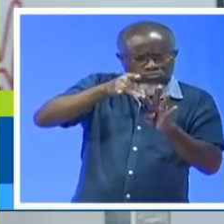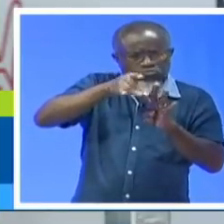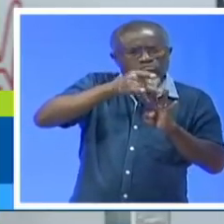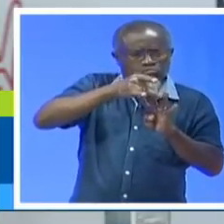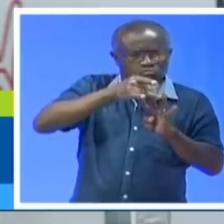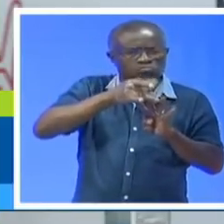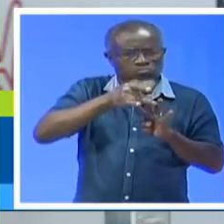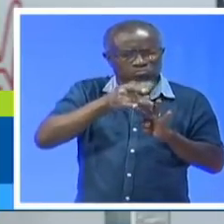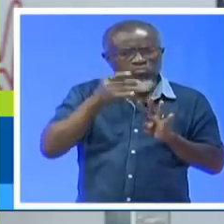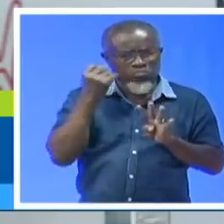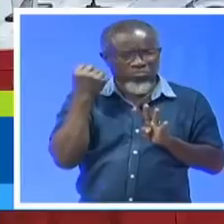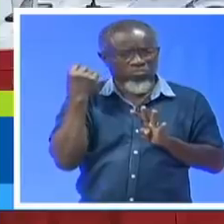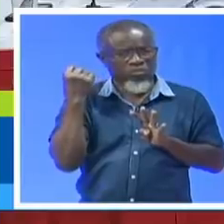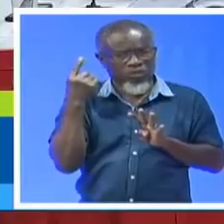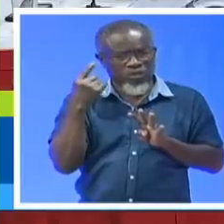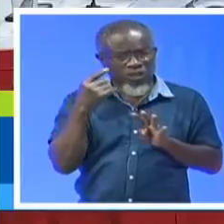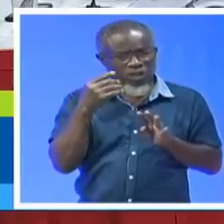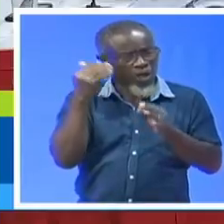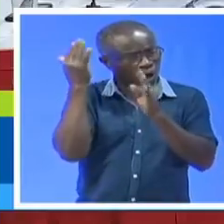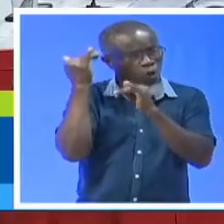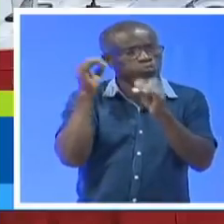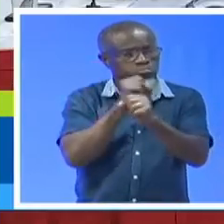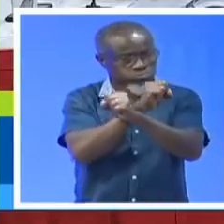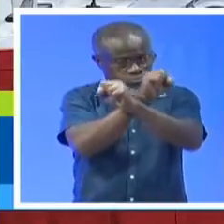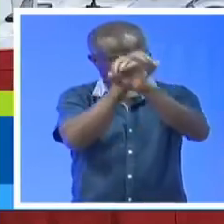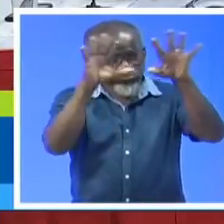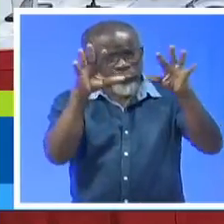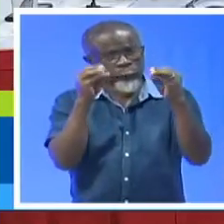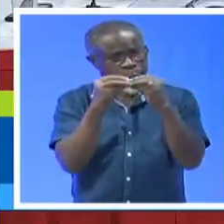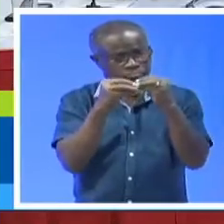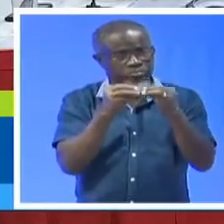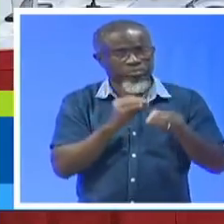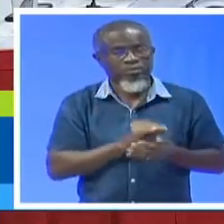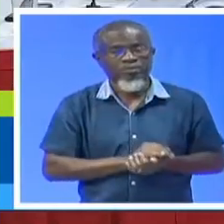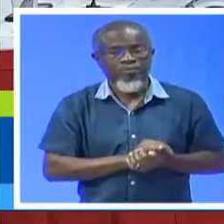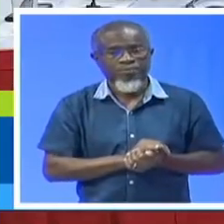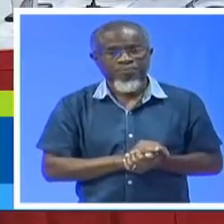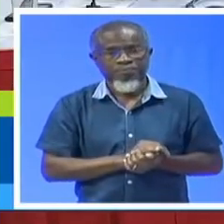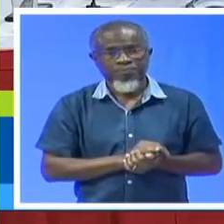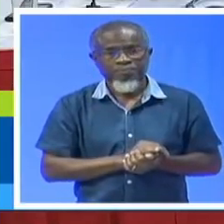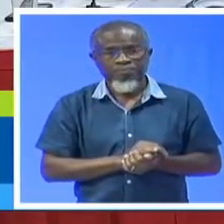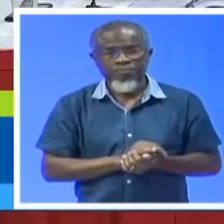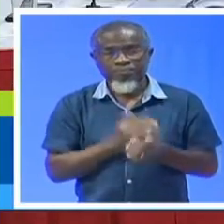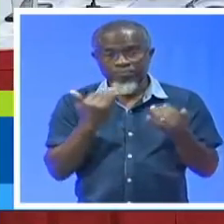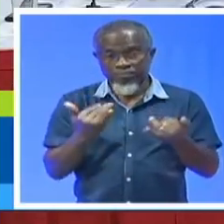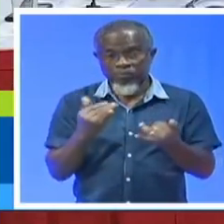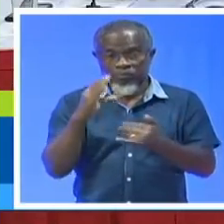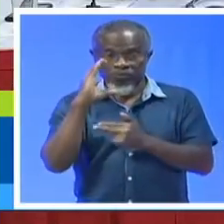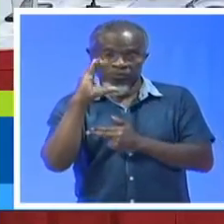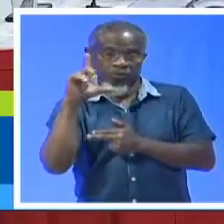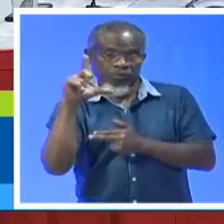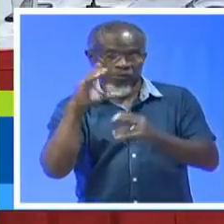adds some clarity. Thank you, Dr. Hines and Minister. We go to CL Communications.